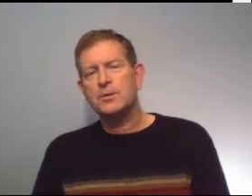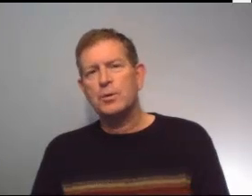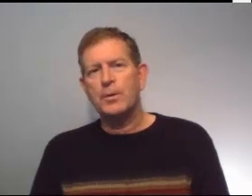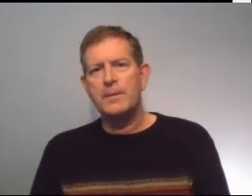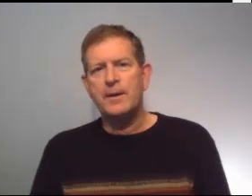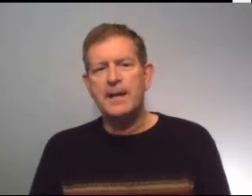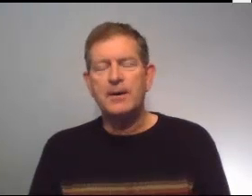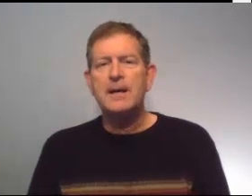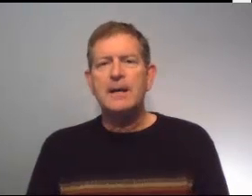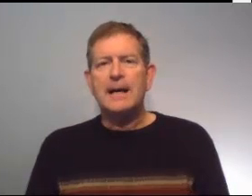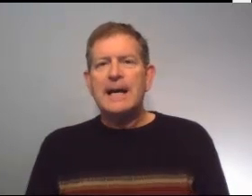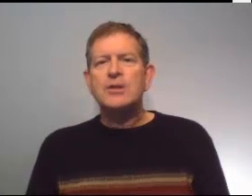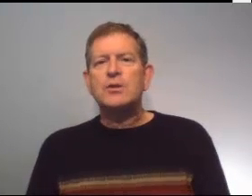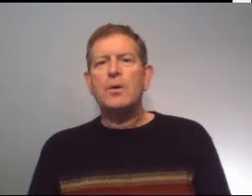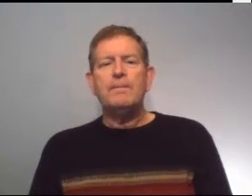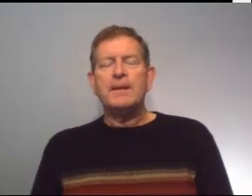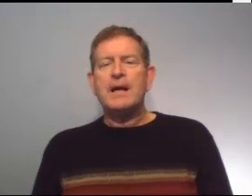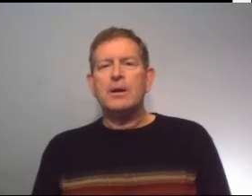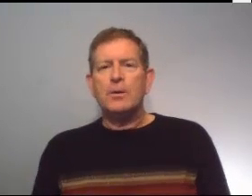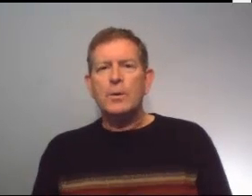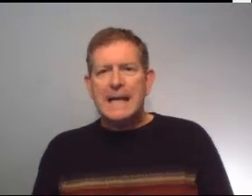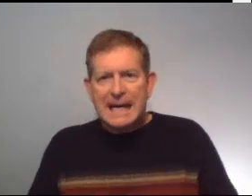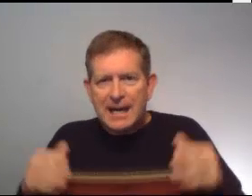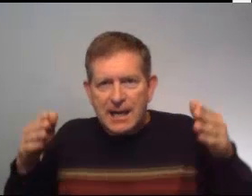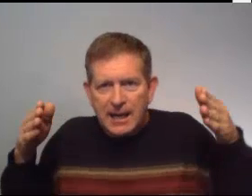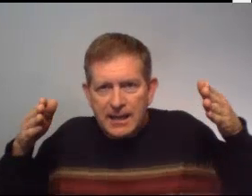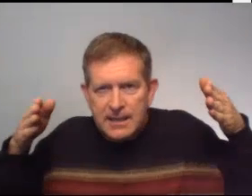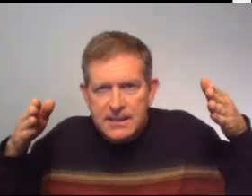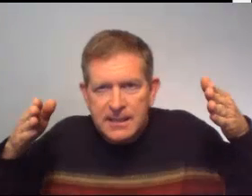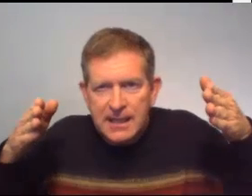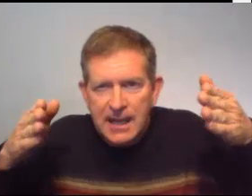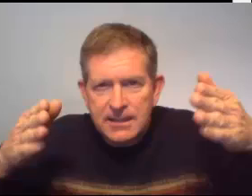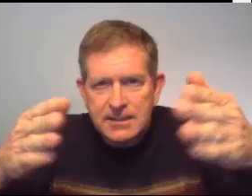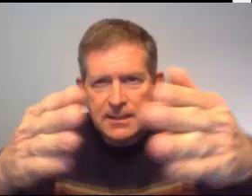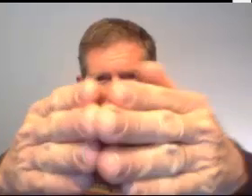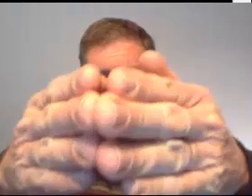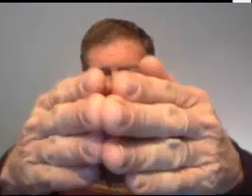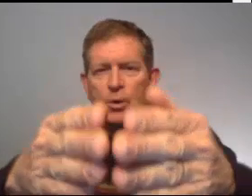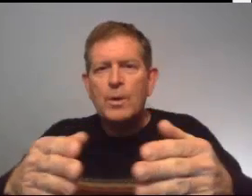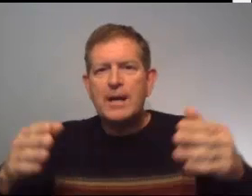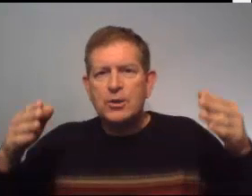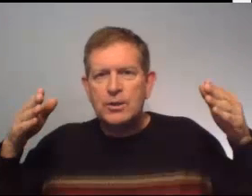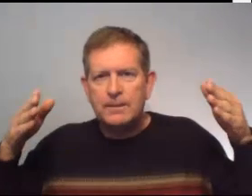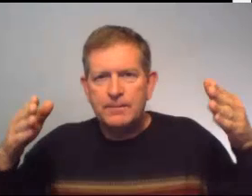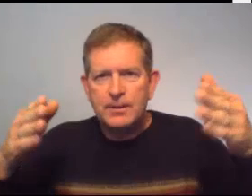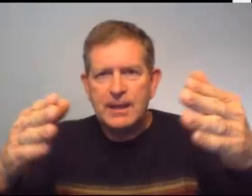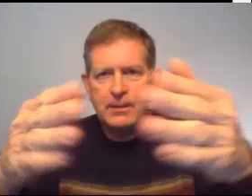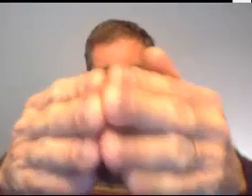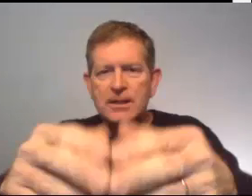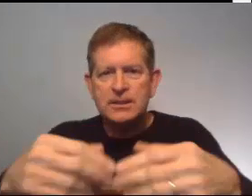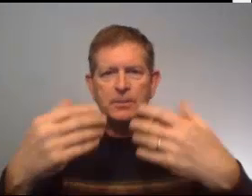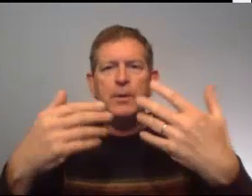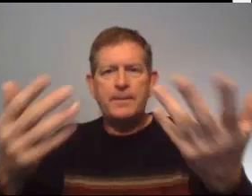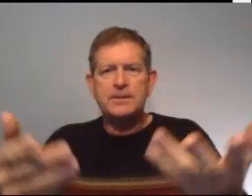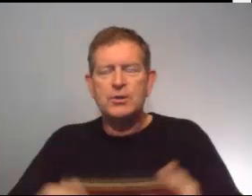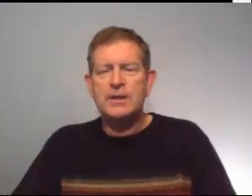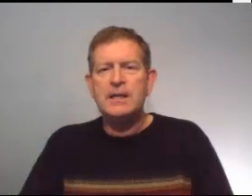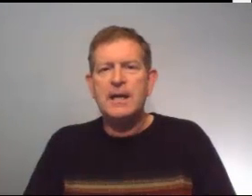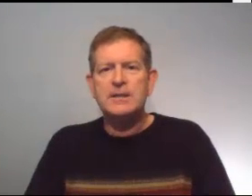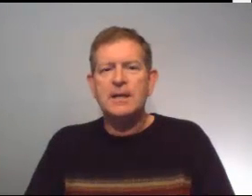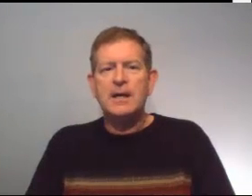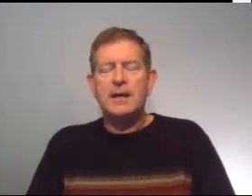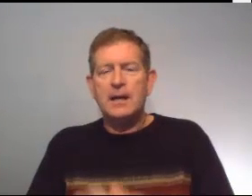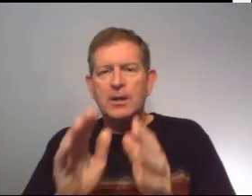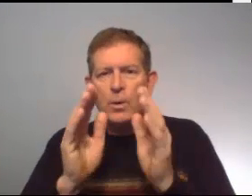go far from the school right about now. And so the word a indicates direction. Okay, it's a